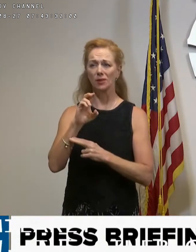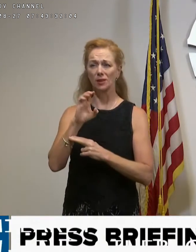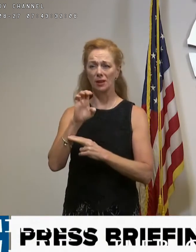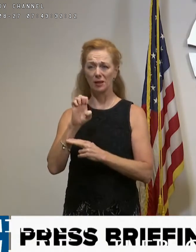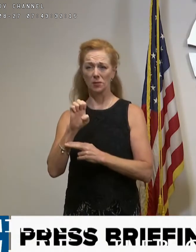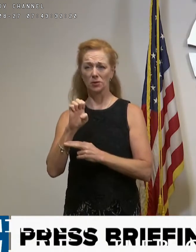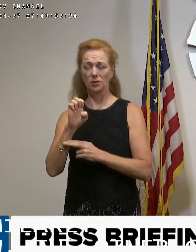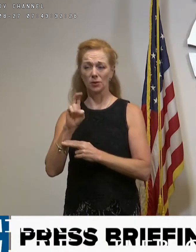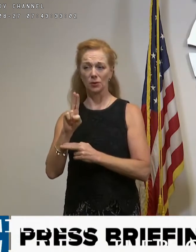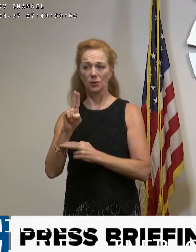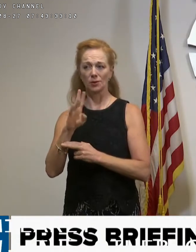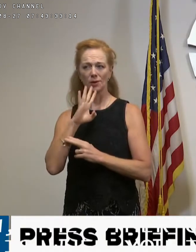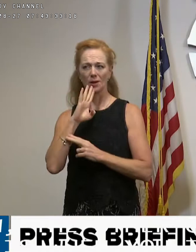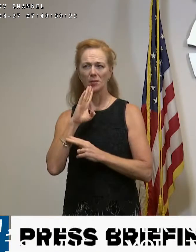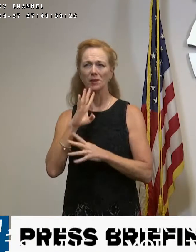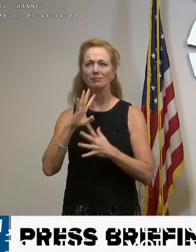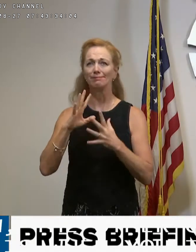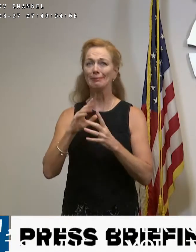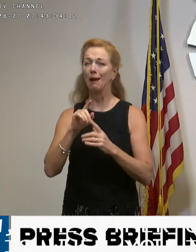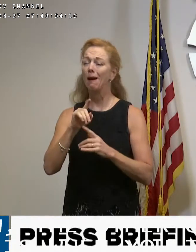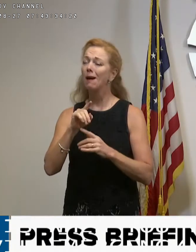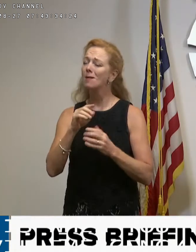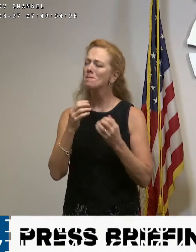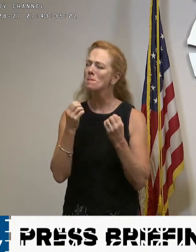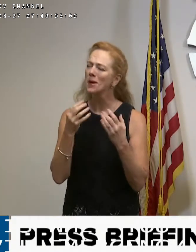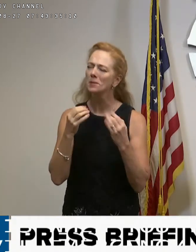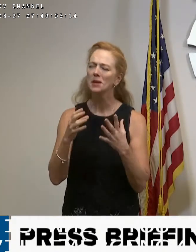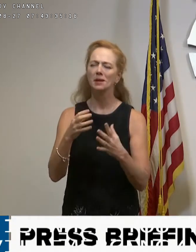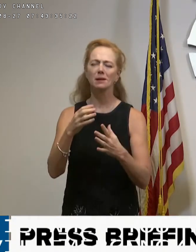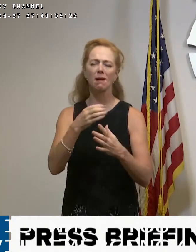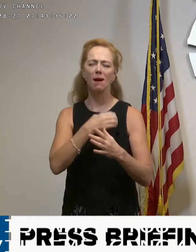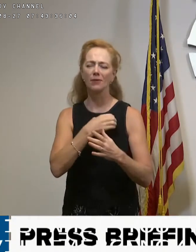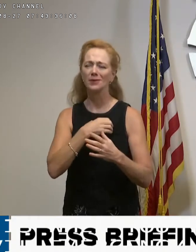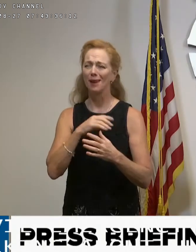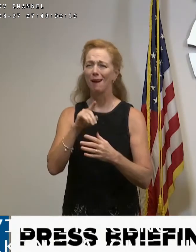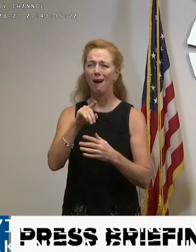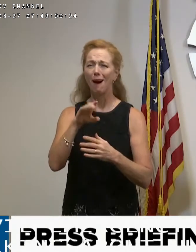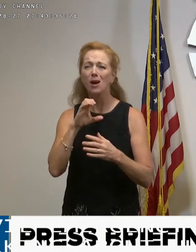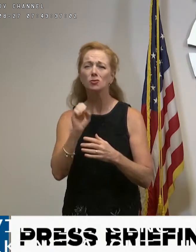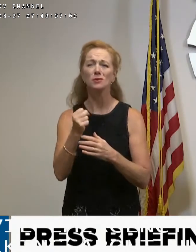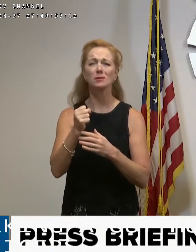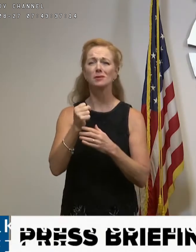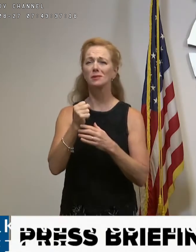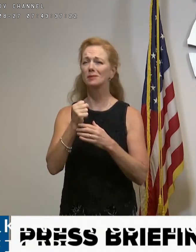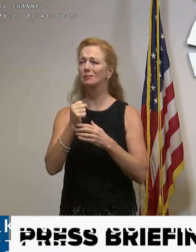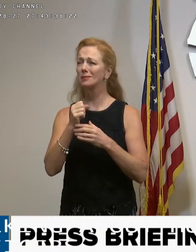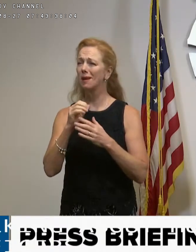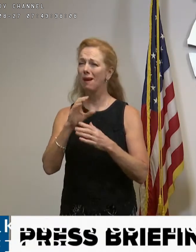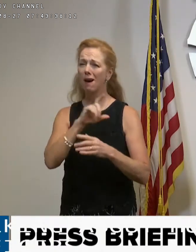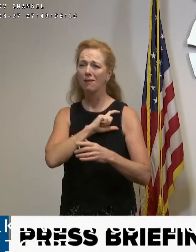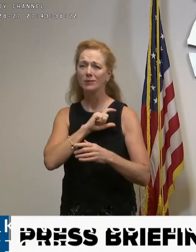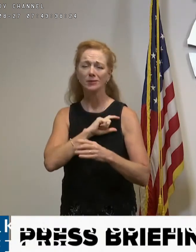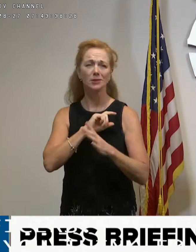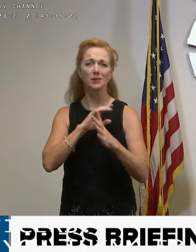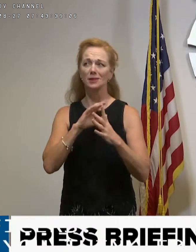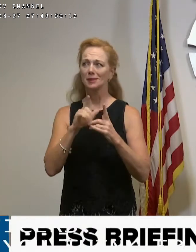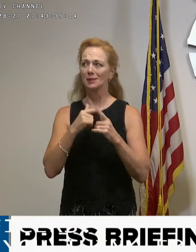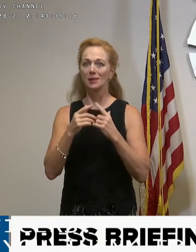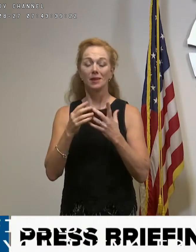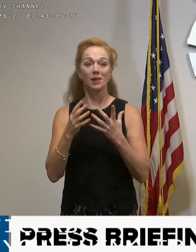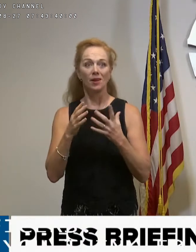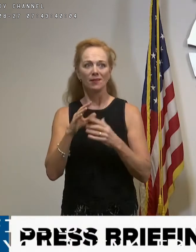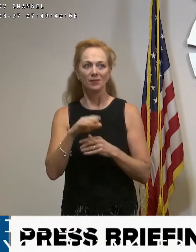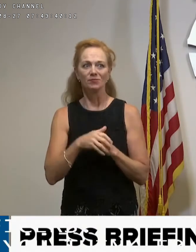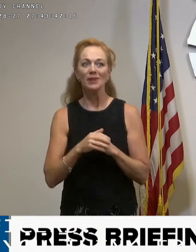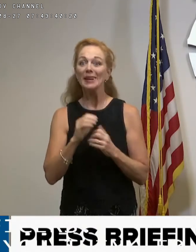emergency unit, you're talking about hundreds of officers. So you think 50 videos to review now is a lot. If every